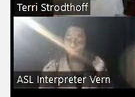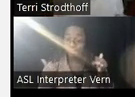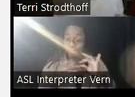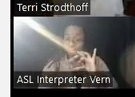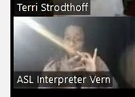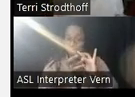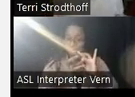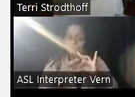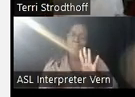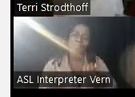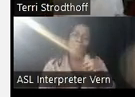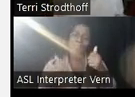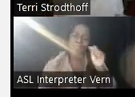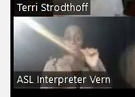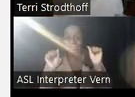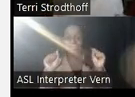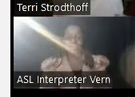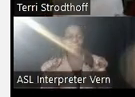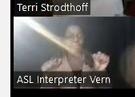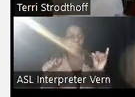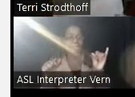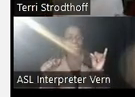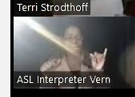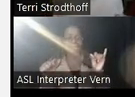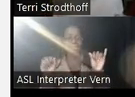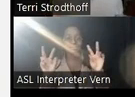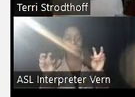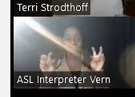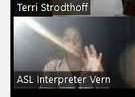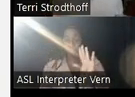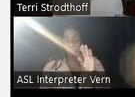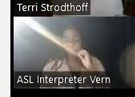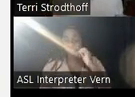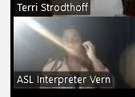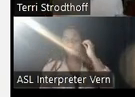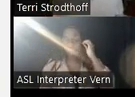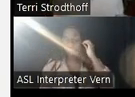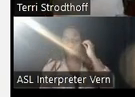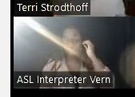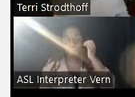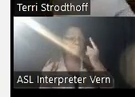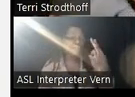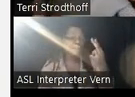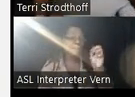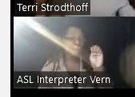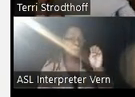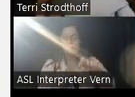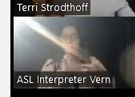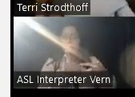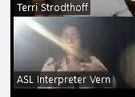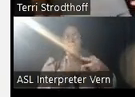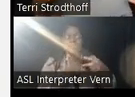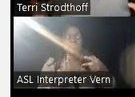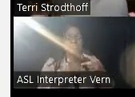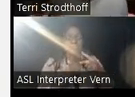imagine that actually being like the home. And the home is a metaphor, not that we all live in this home, but just thinking about, wow,